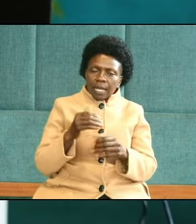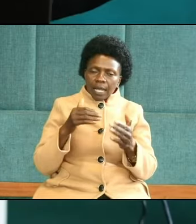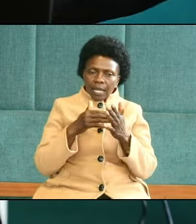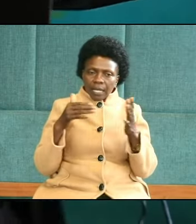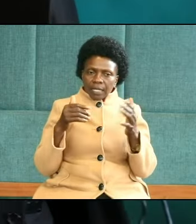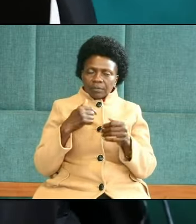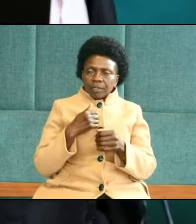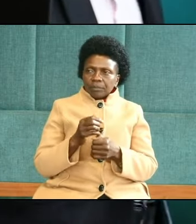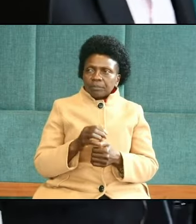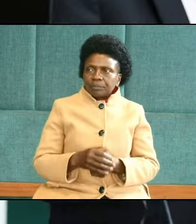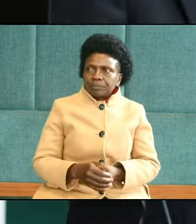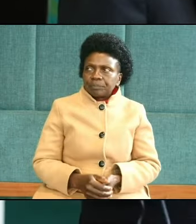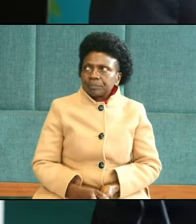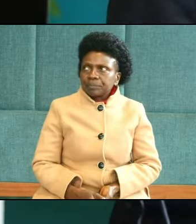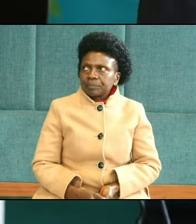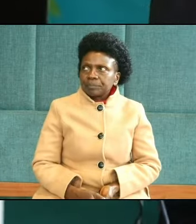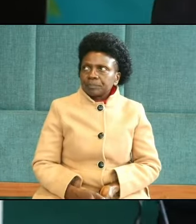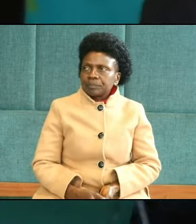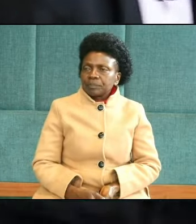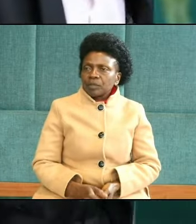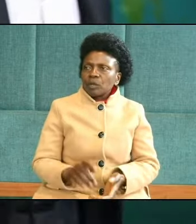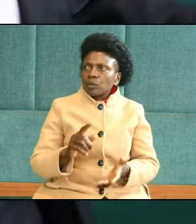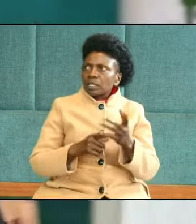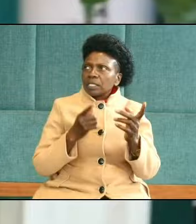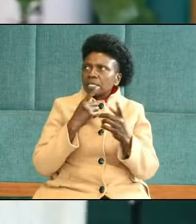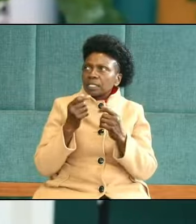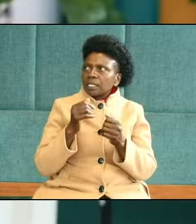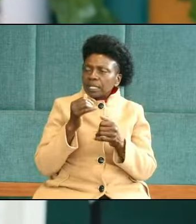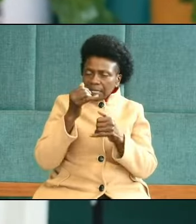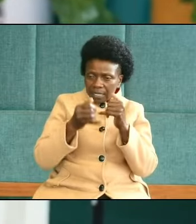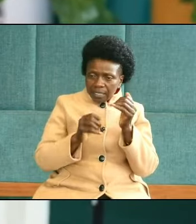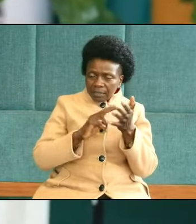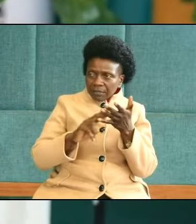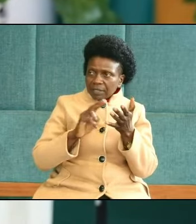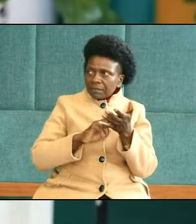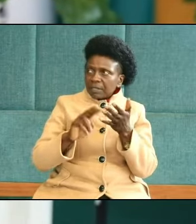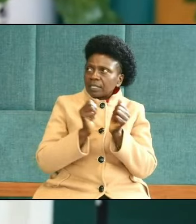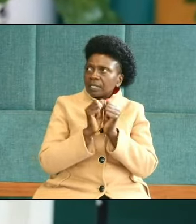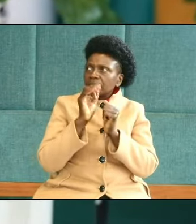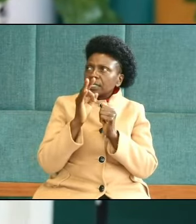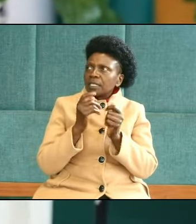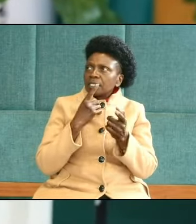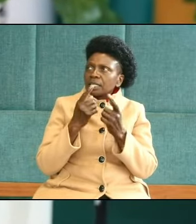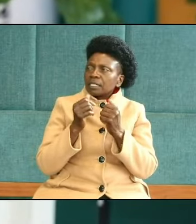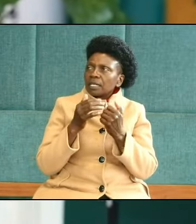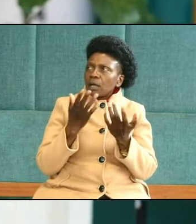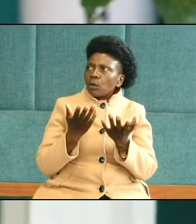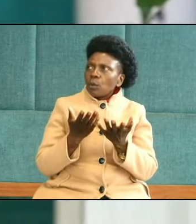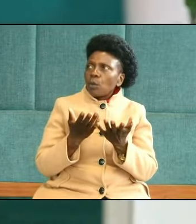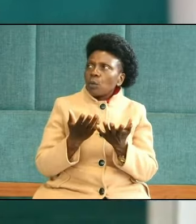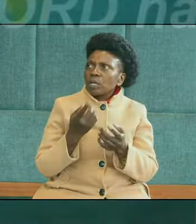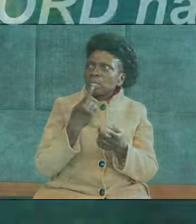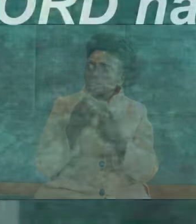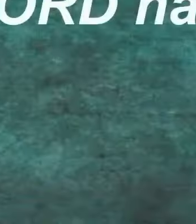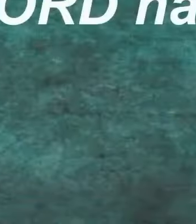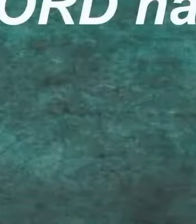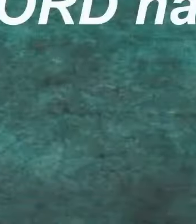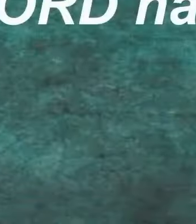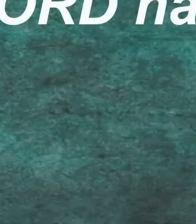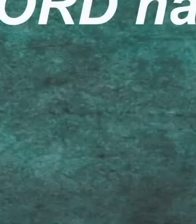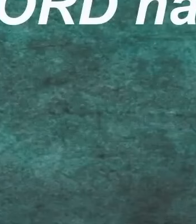me." Wait a minute. What did she just say? Notice the last part of verse 13. Notice what Naomi says. It's on the screen. She says, "For